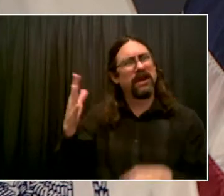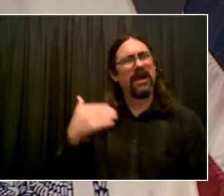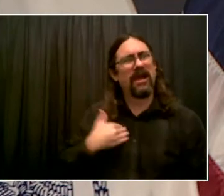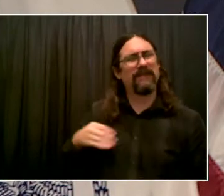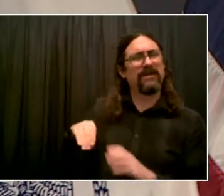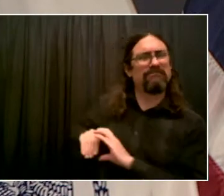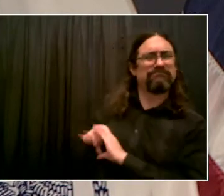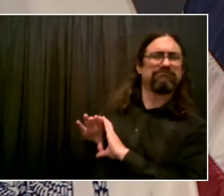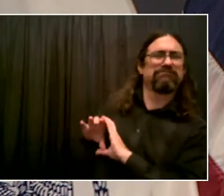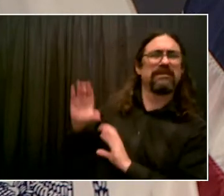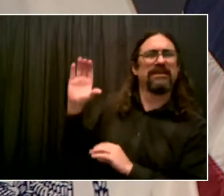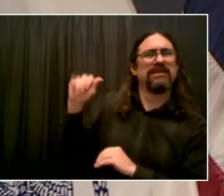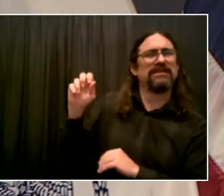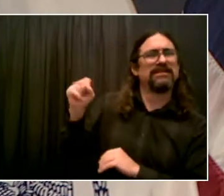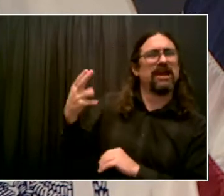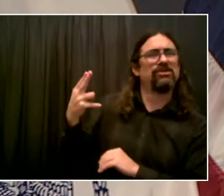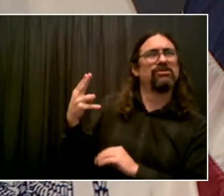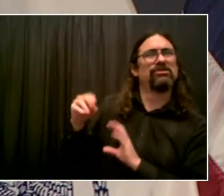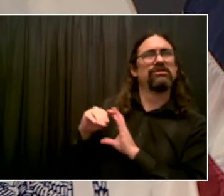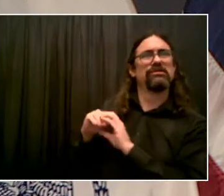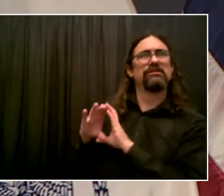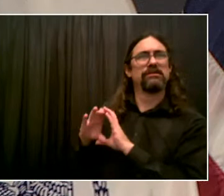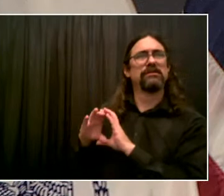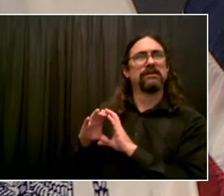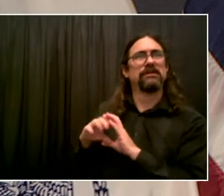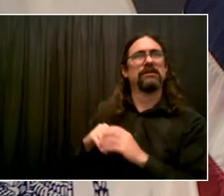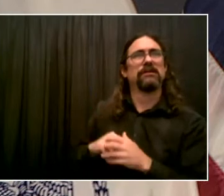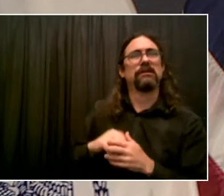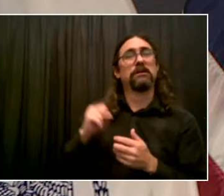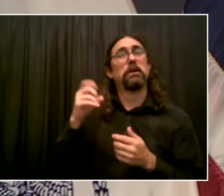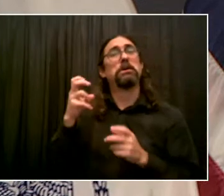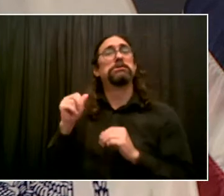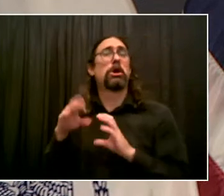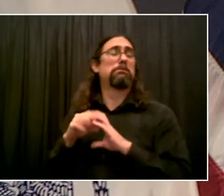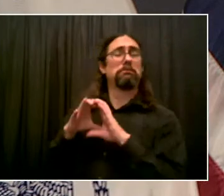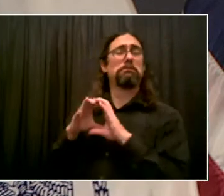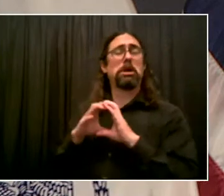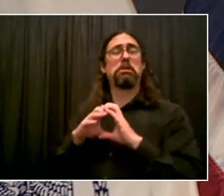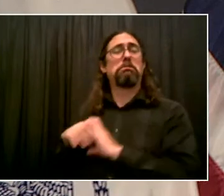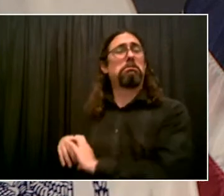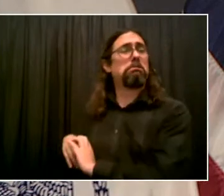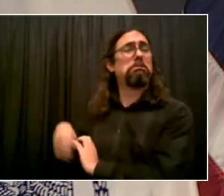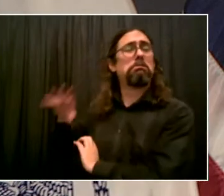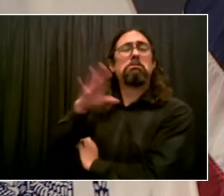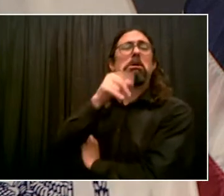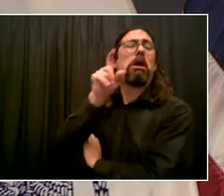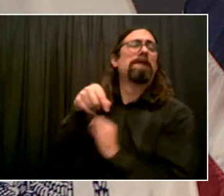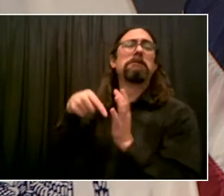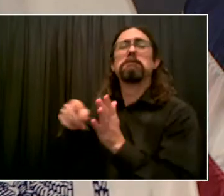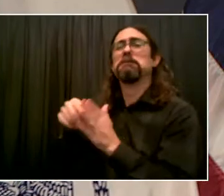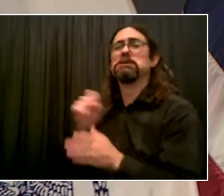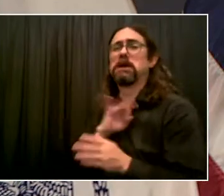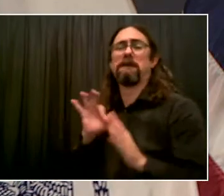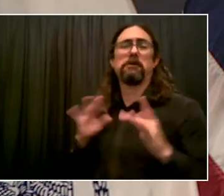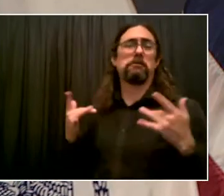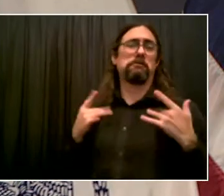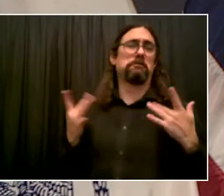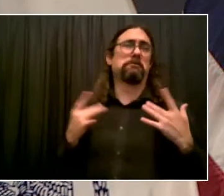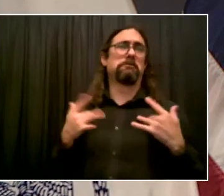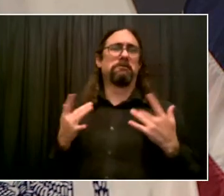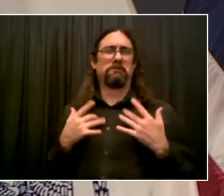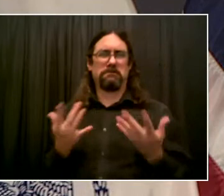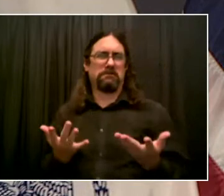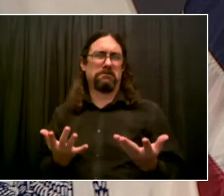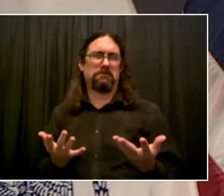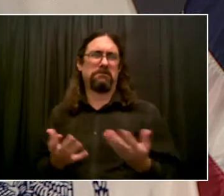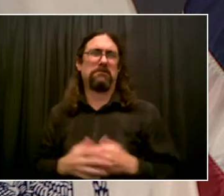approach. I do know that the working people of this city and the working people of that industry made them what they